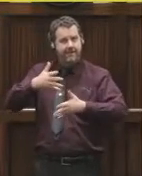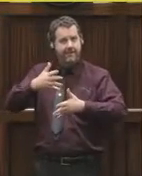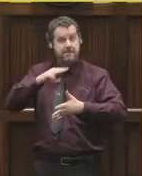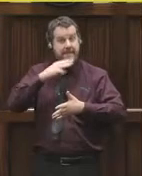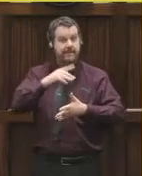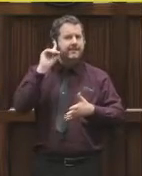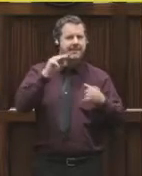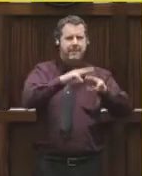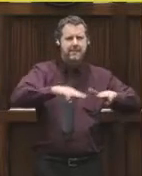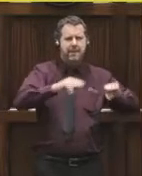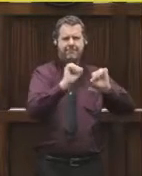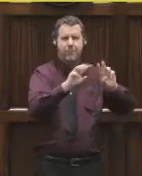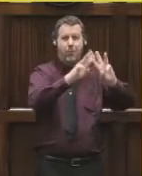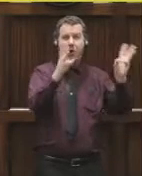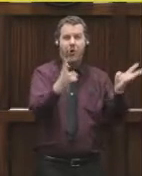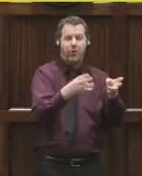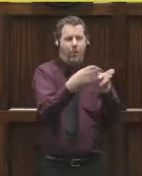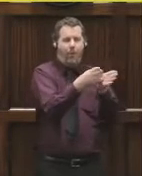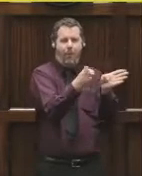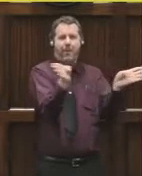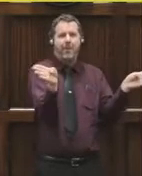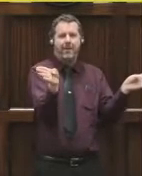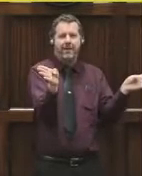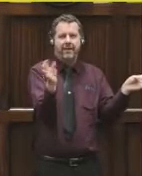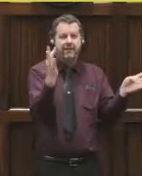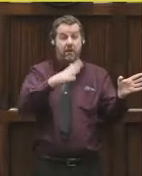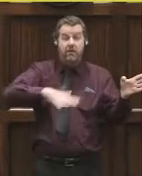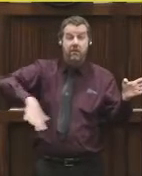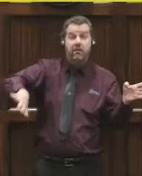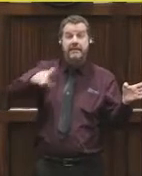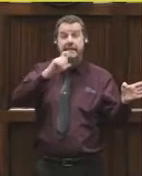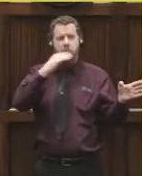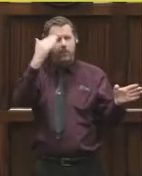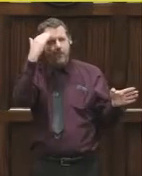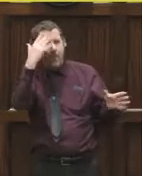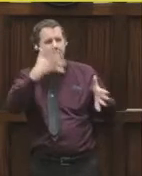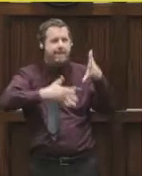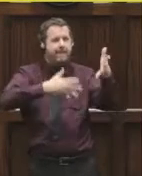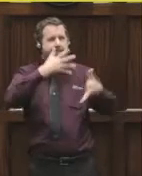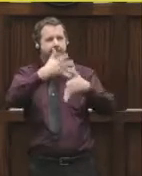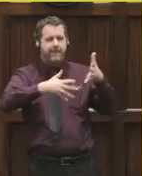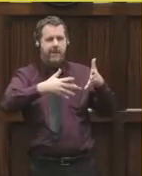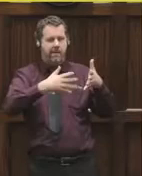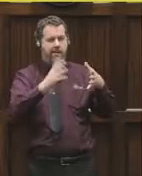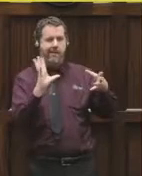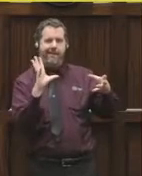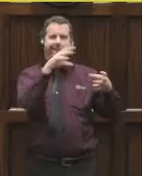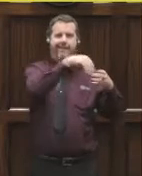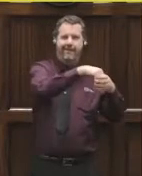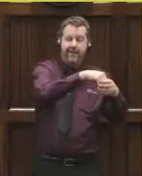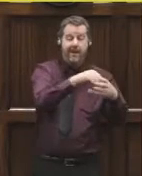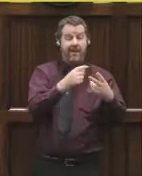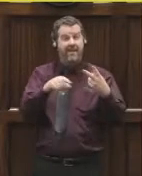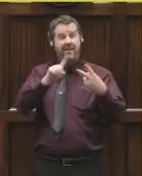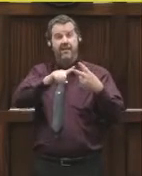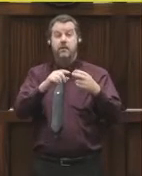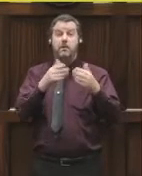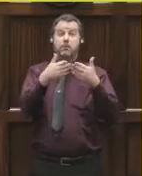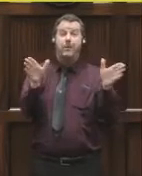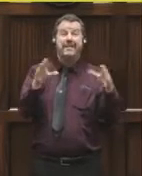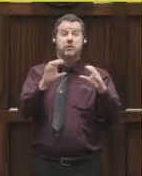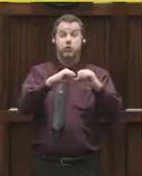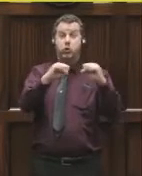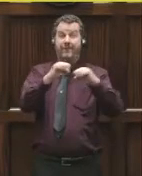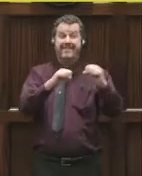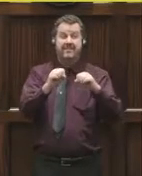people if there was a widespread knowledge of their language. There should be targets as well for the public services, especially